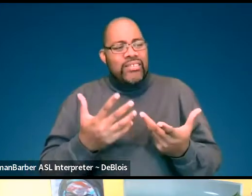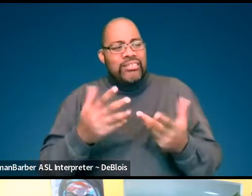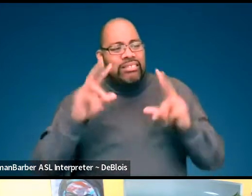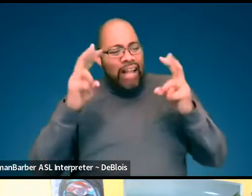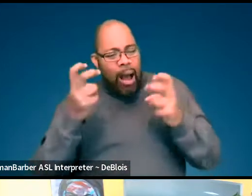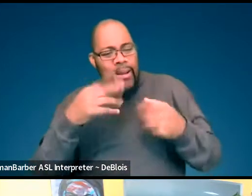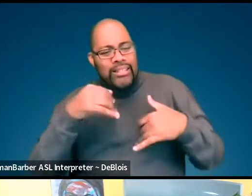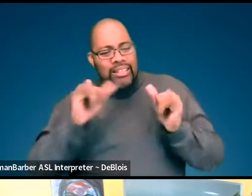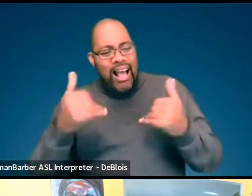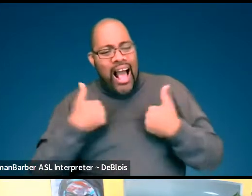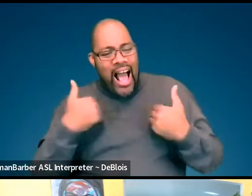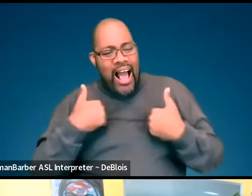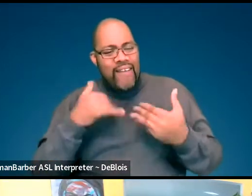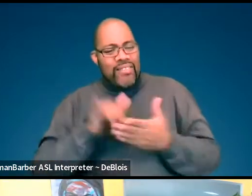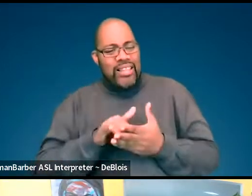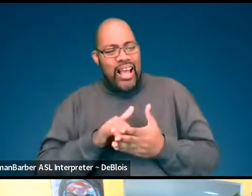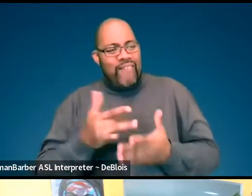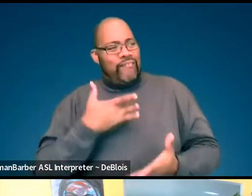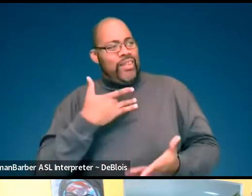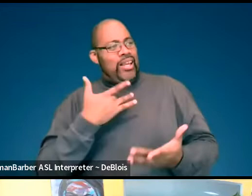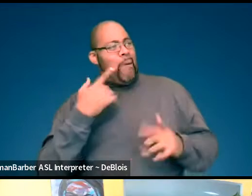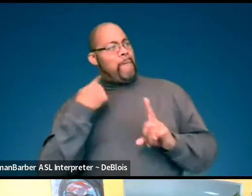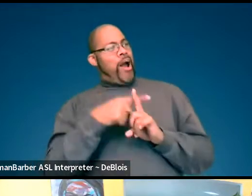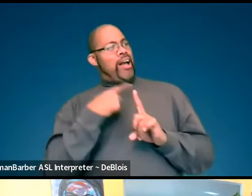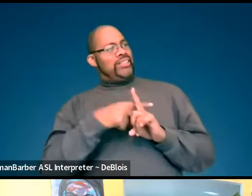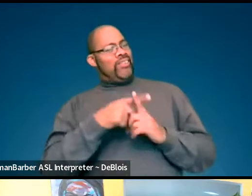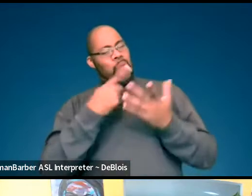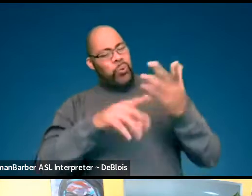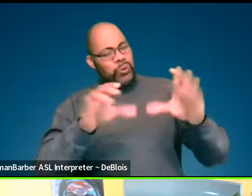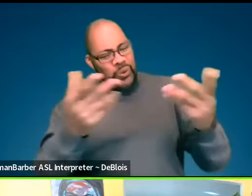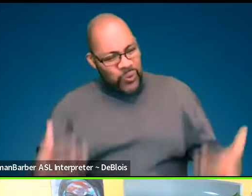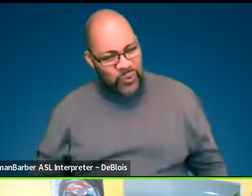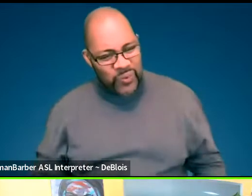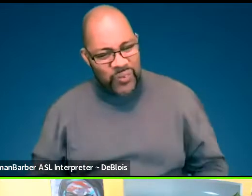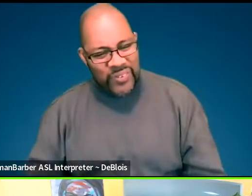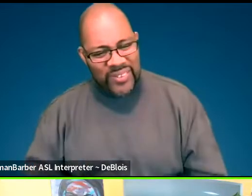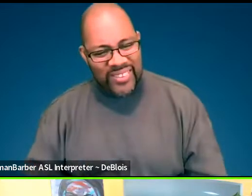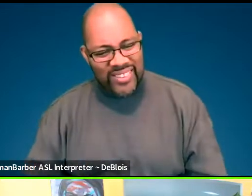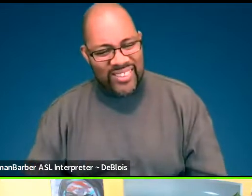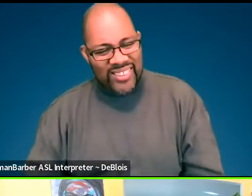still have like such an upbeat personality, and just like, what do you do?